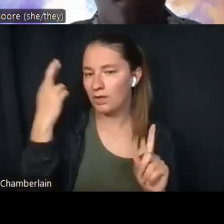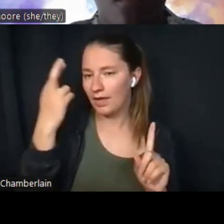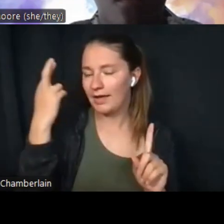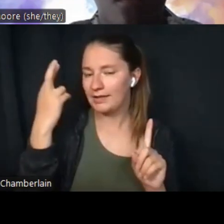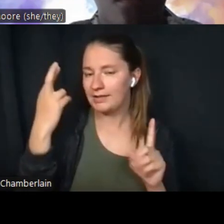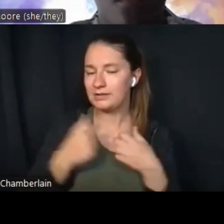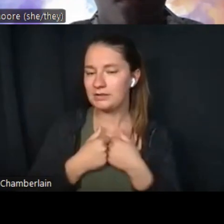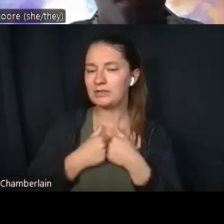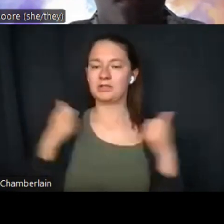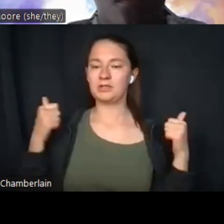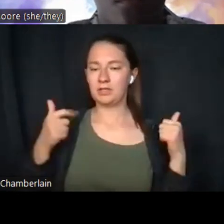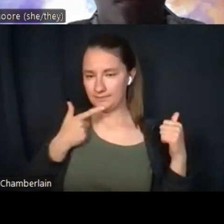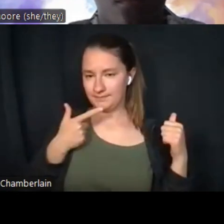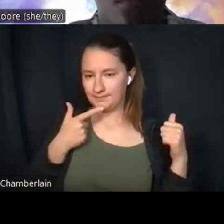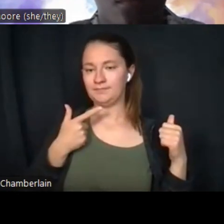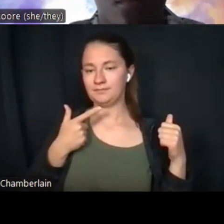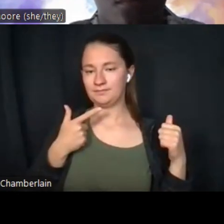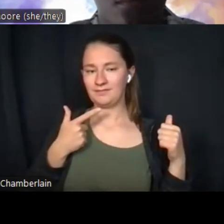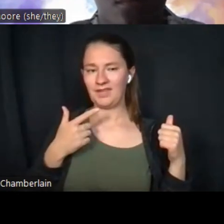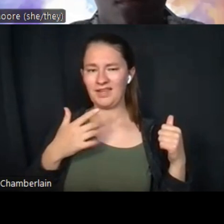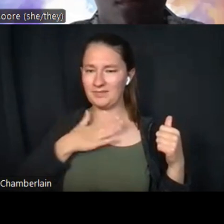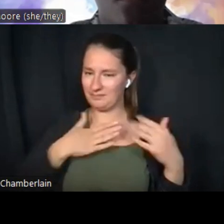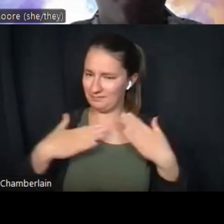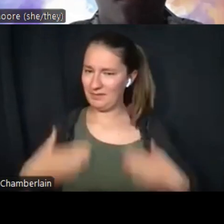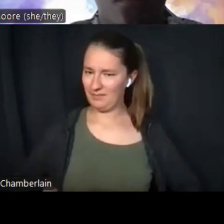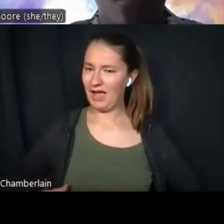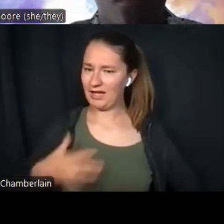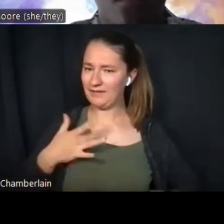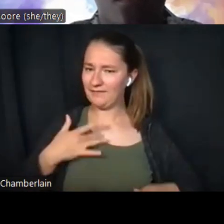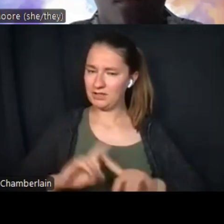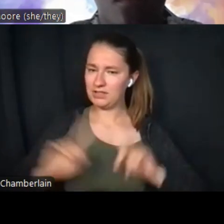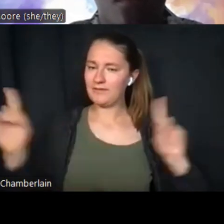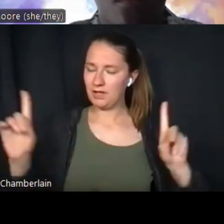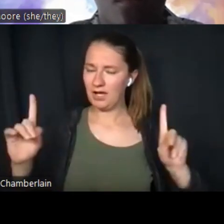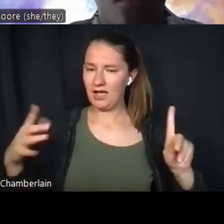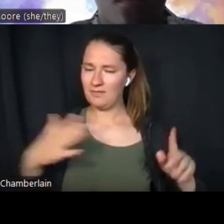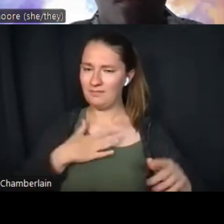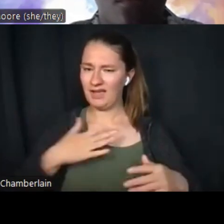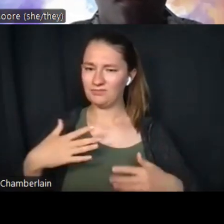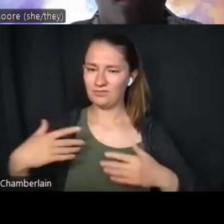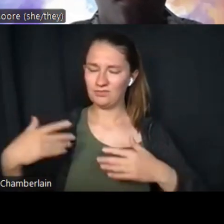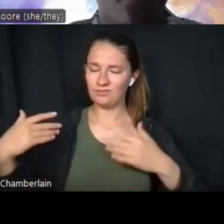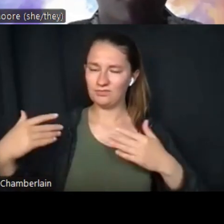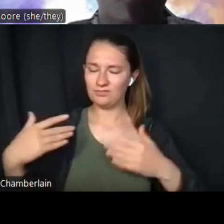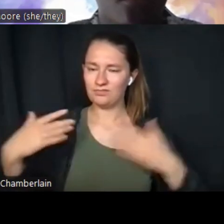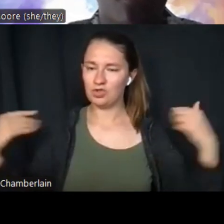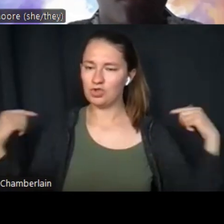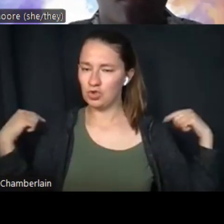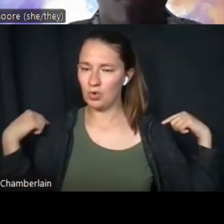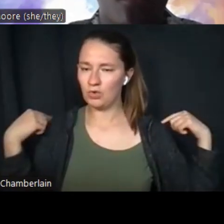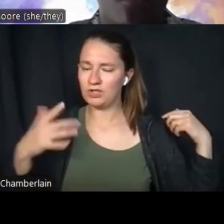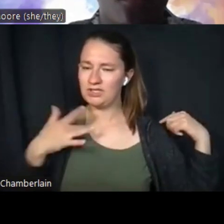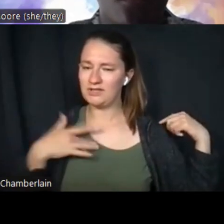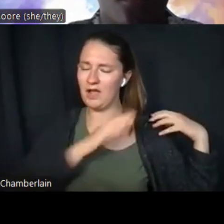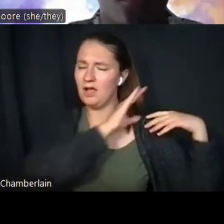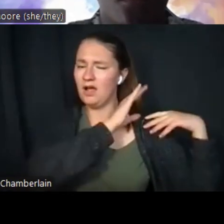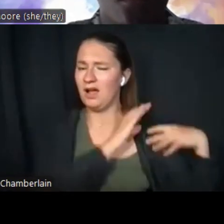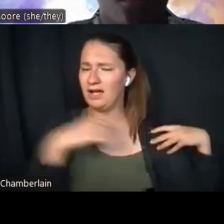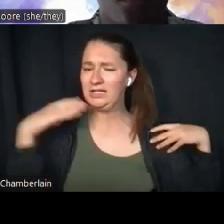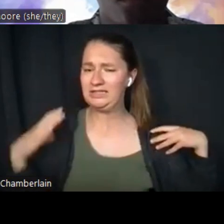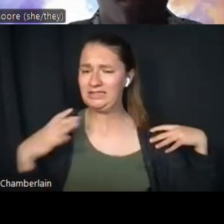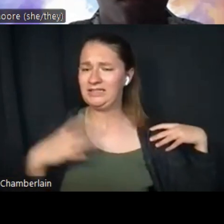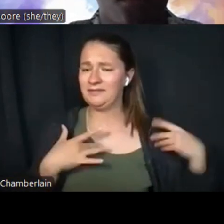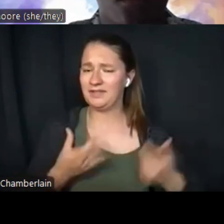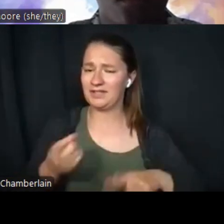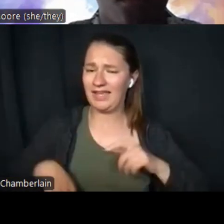out that I carried all this tension in my body. Like my shoulders were locked up and I felt like I couldn't breathe half the time. And I